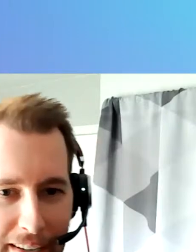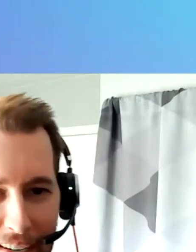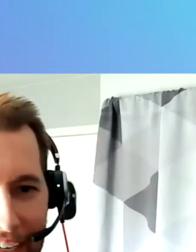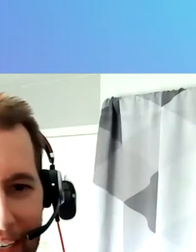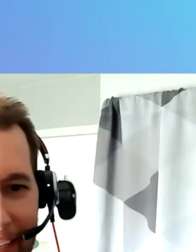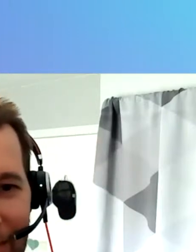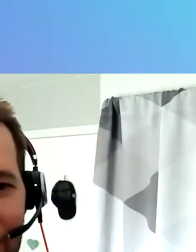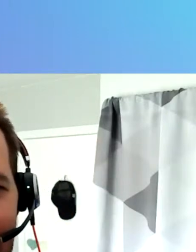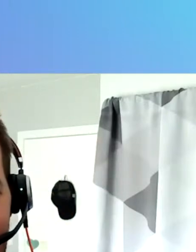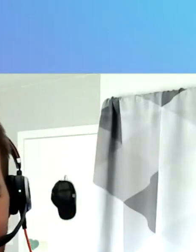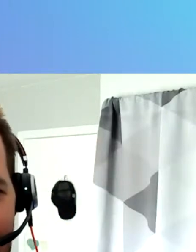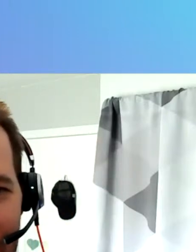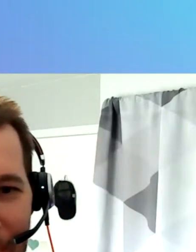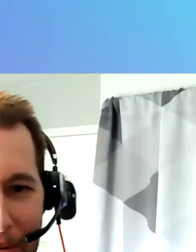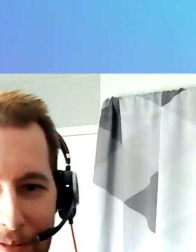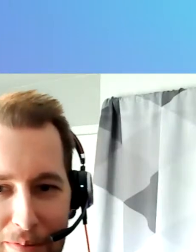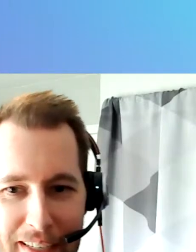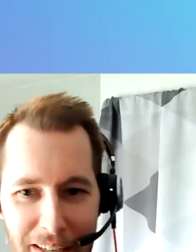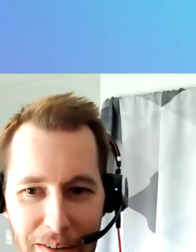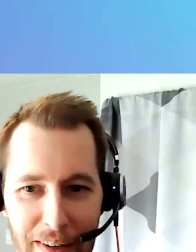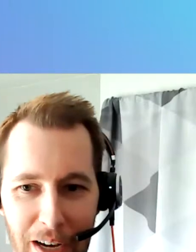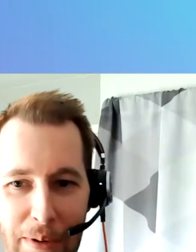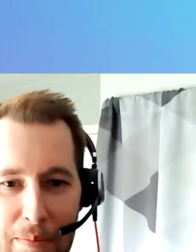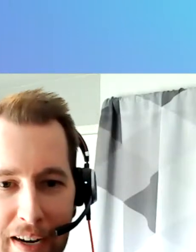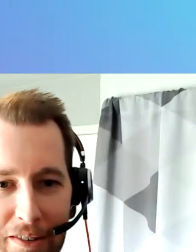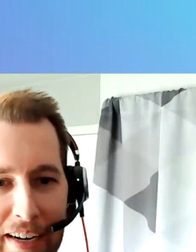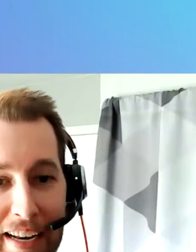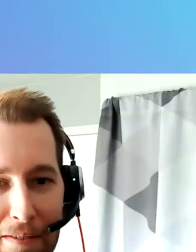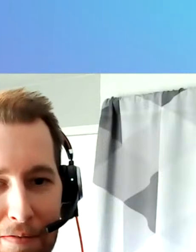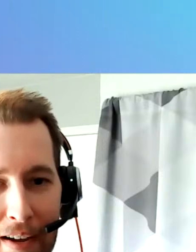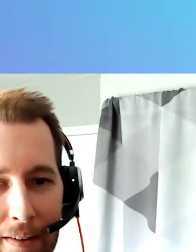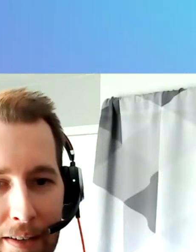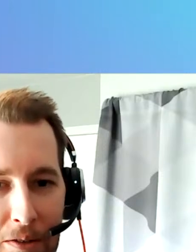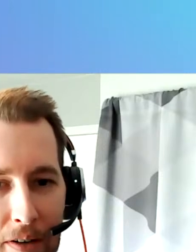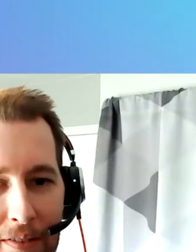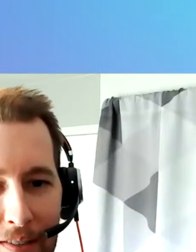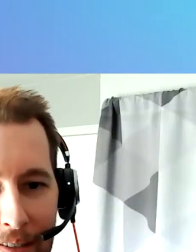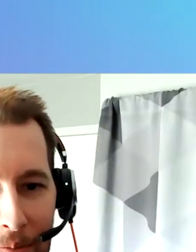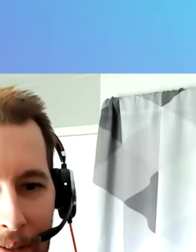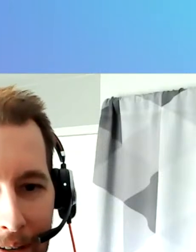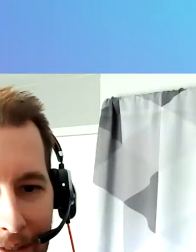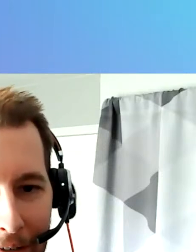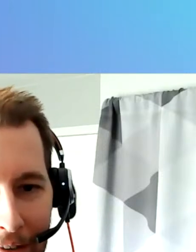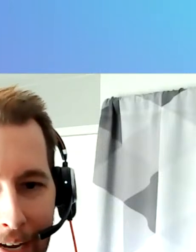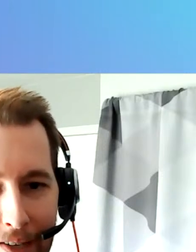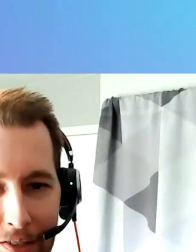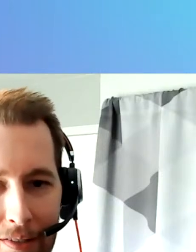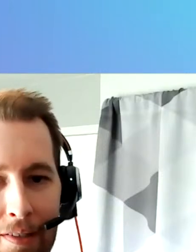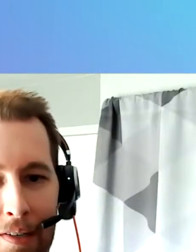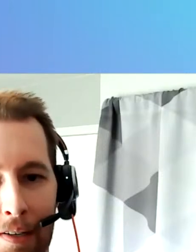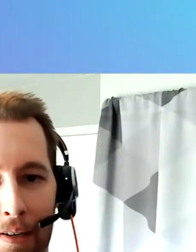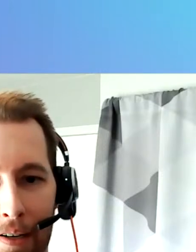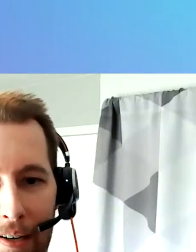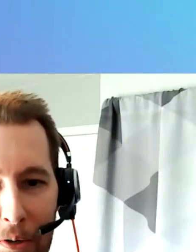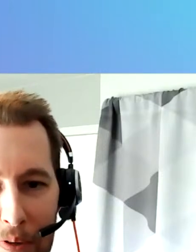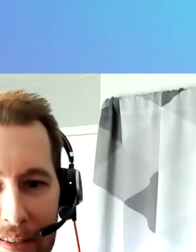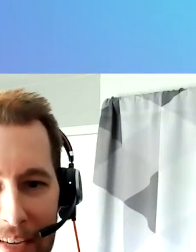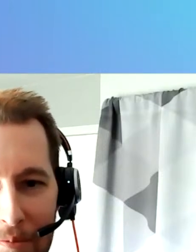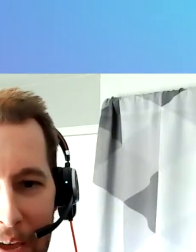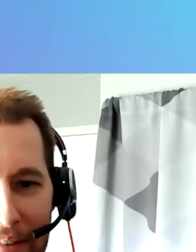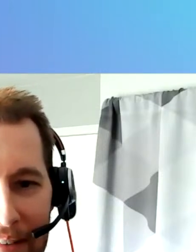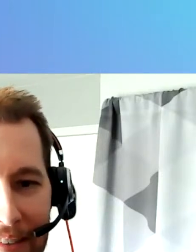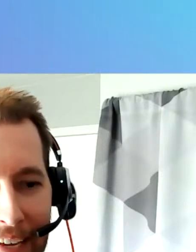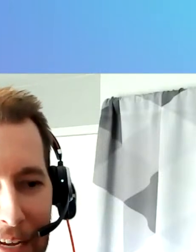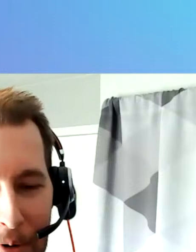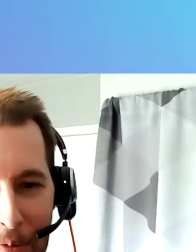Welcome, everybody. My name is Ryan Bateman from DQ, and I'll be moderating the value of accessibility certifications here with